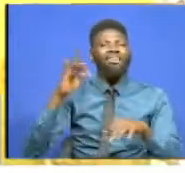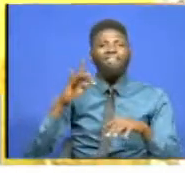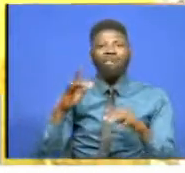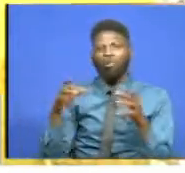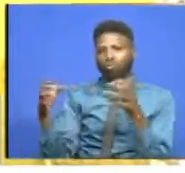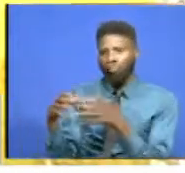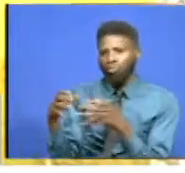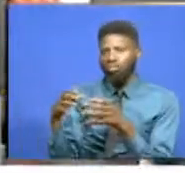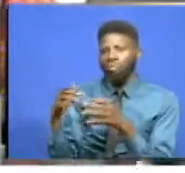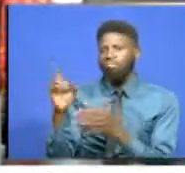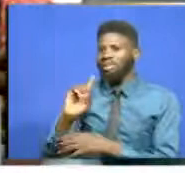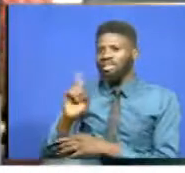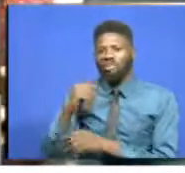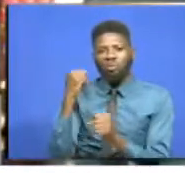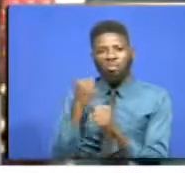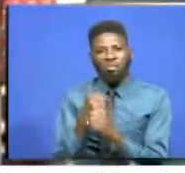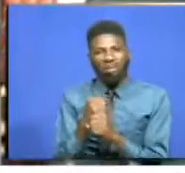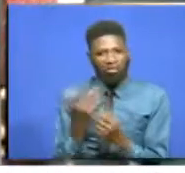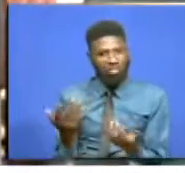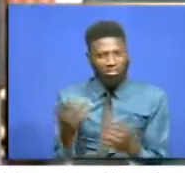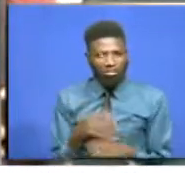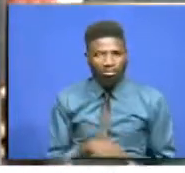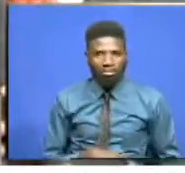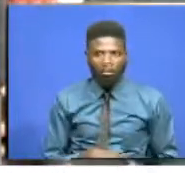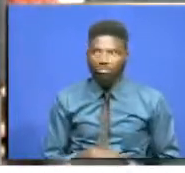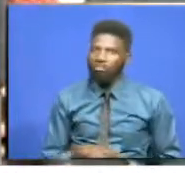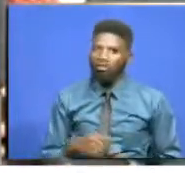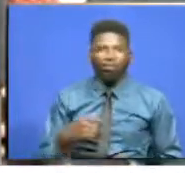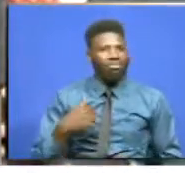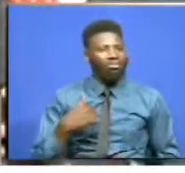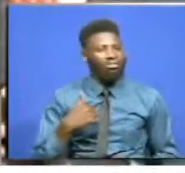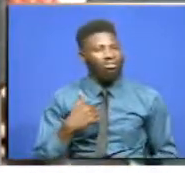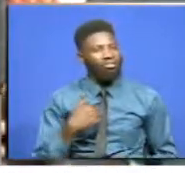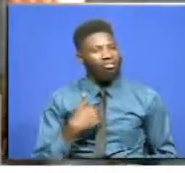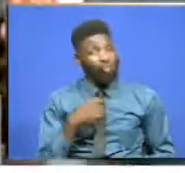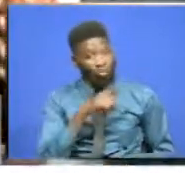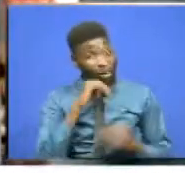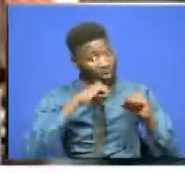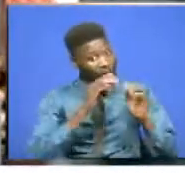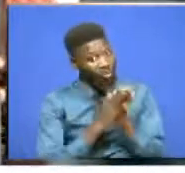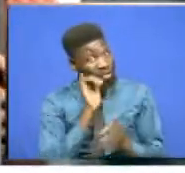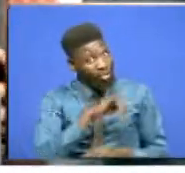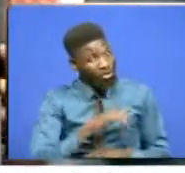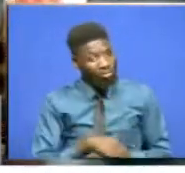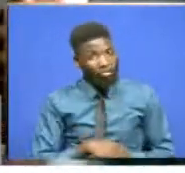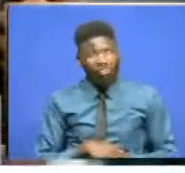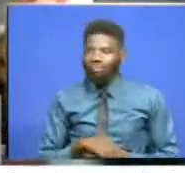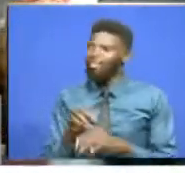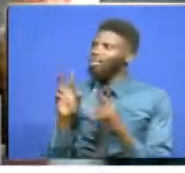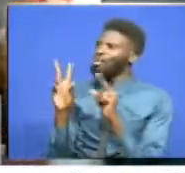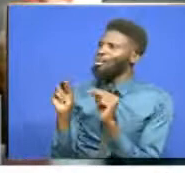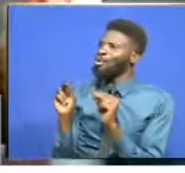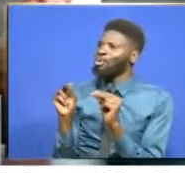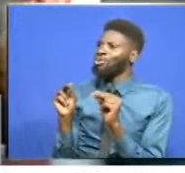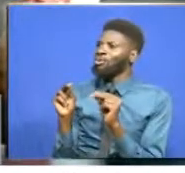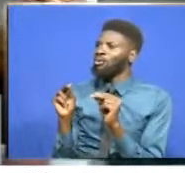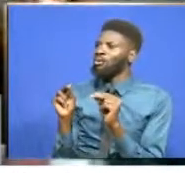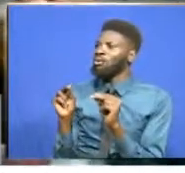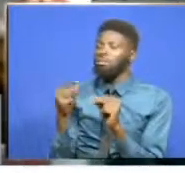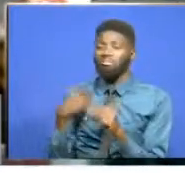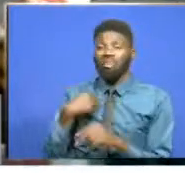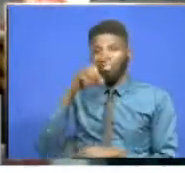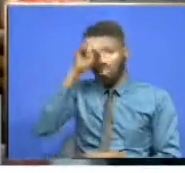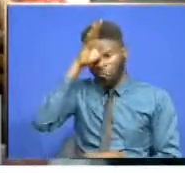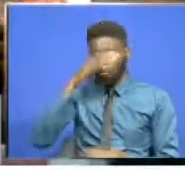deliver. No. In fact, I'm surprised Mheshimiwa is saying, because politics has belittled